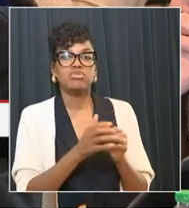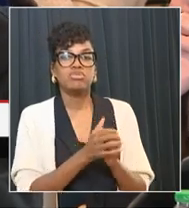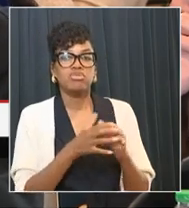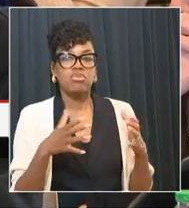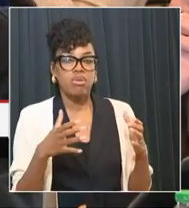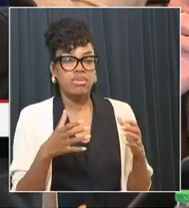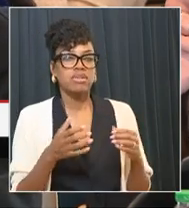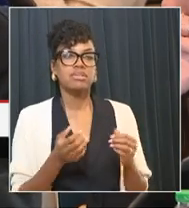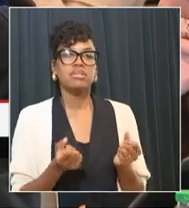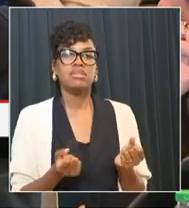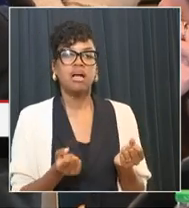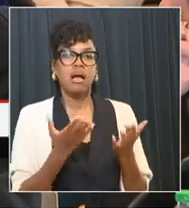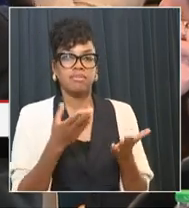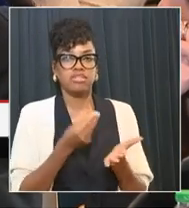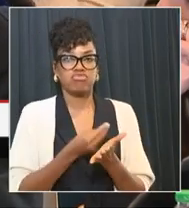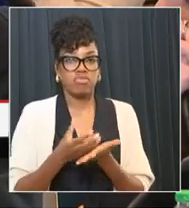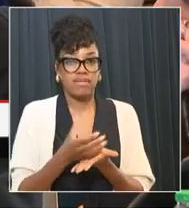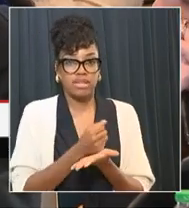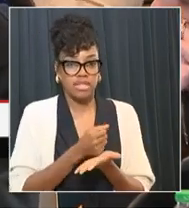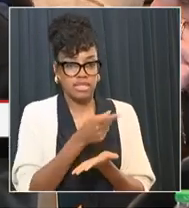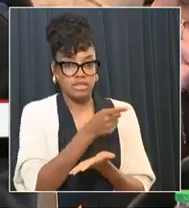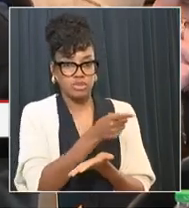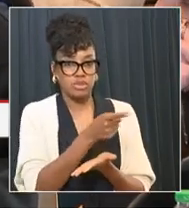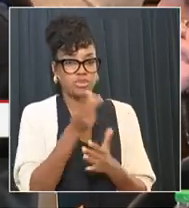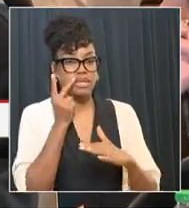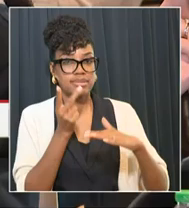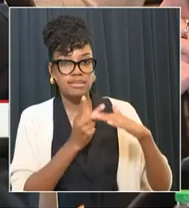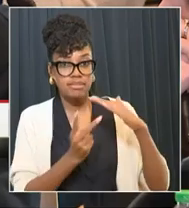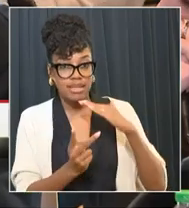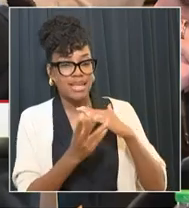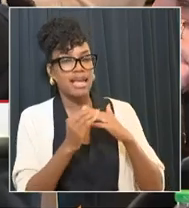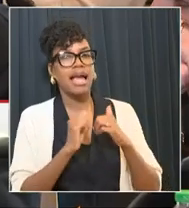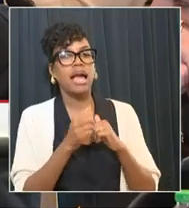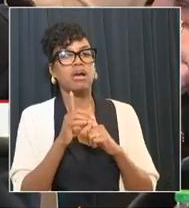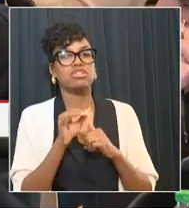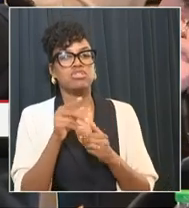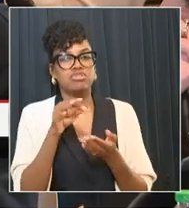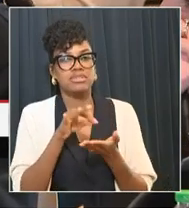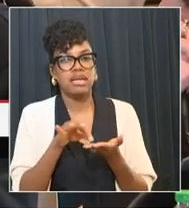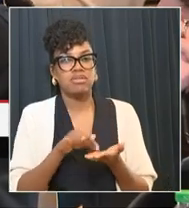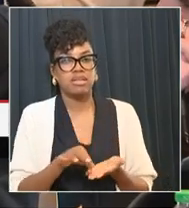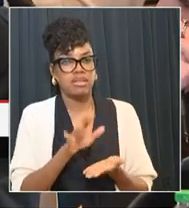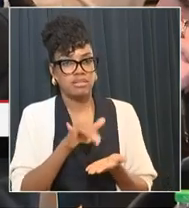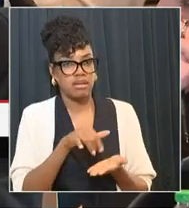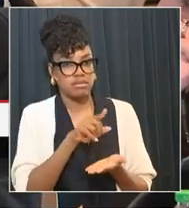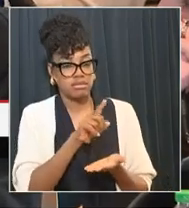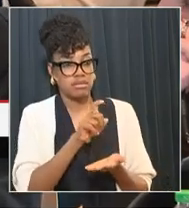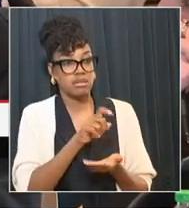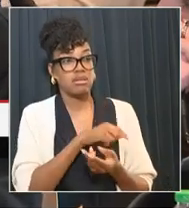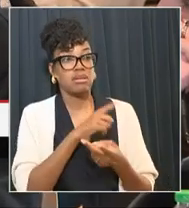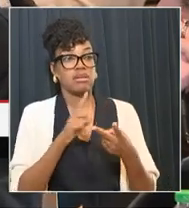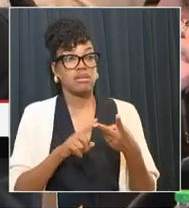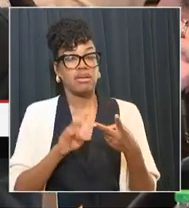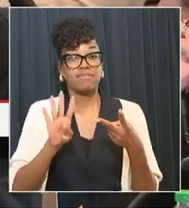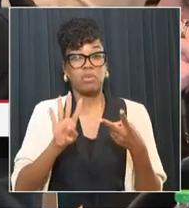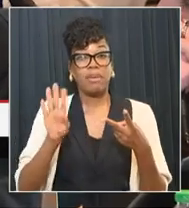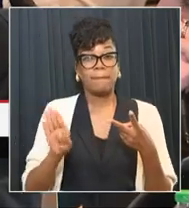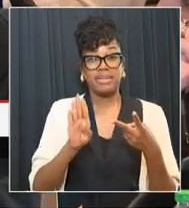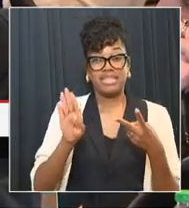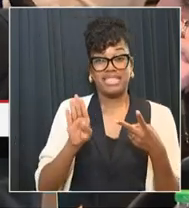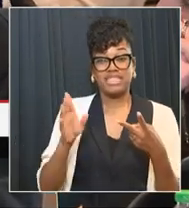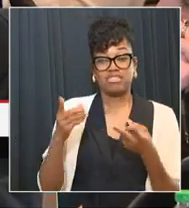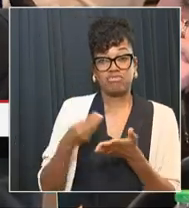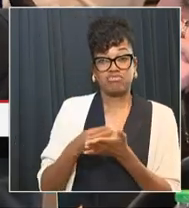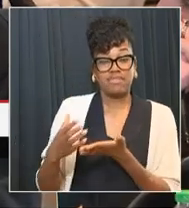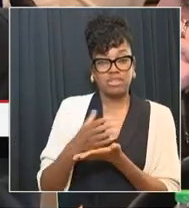4 fiscal years, and how did you calculate that? And the same question applies to the $4 billion in revenue that I